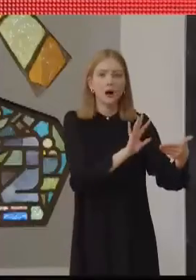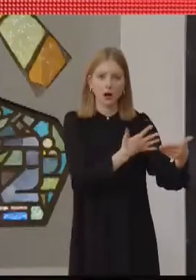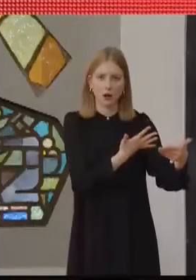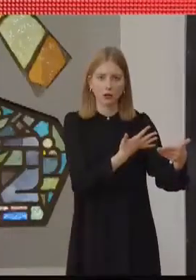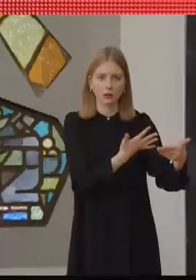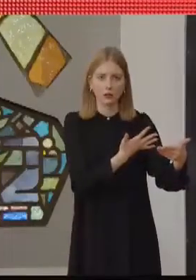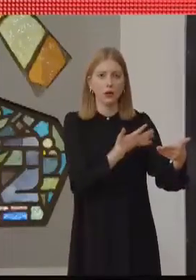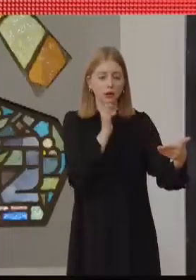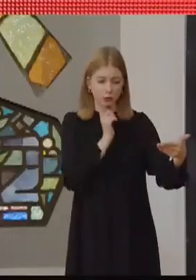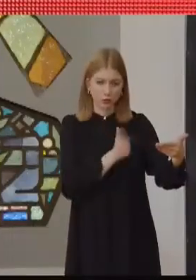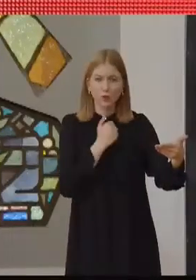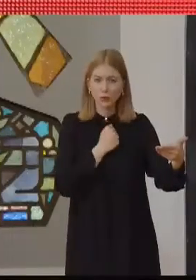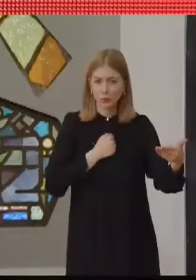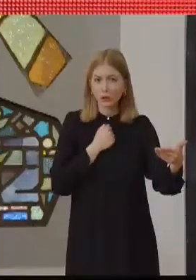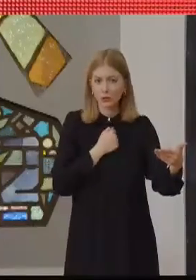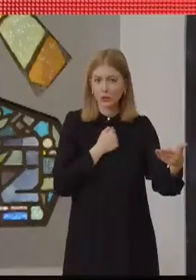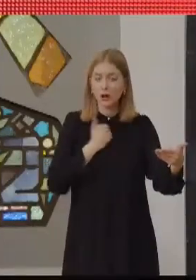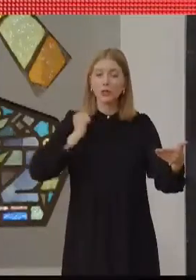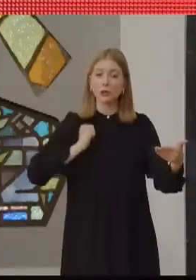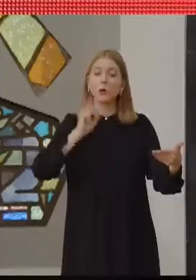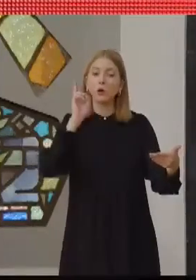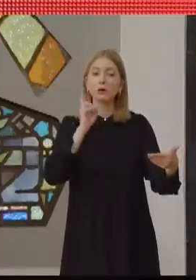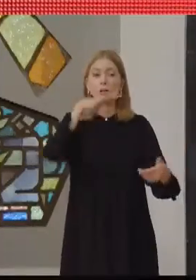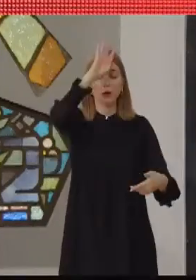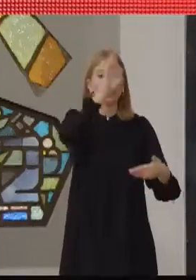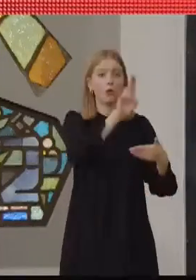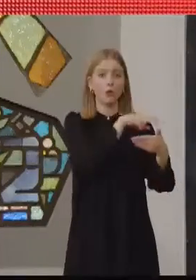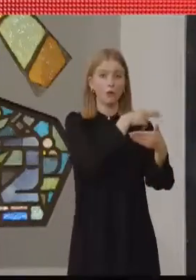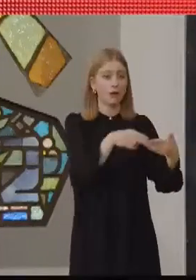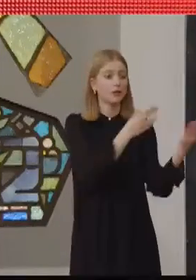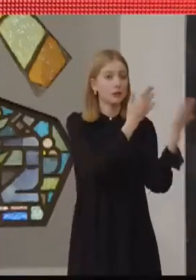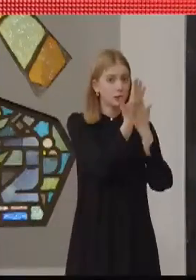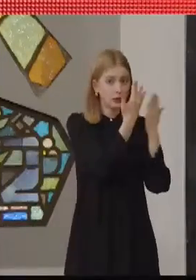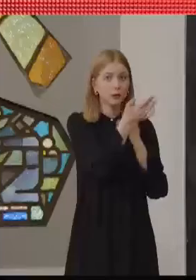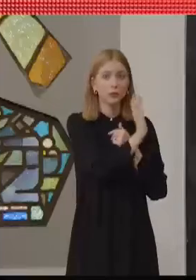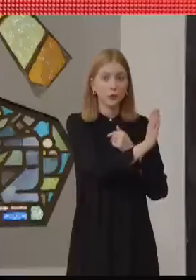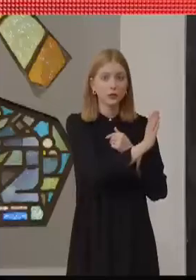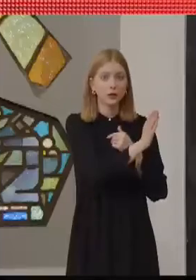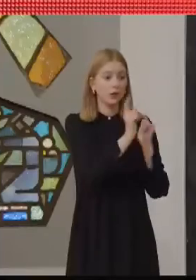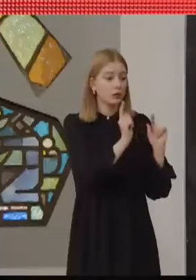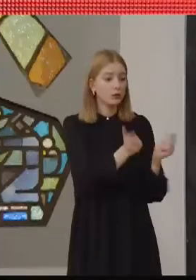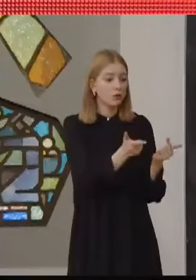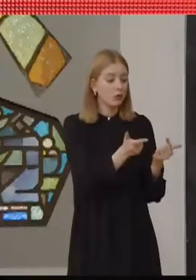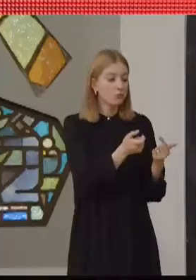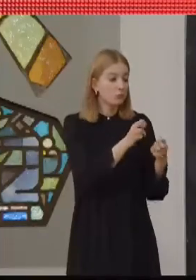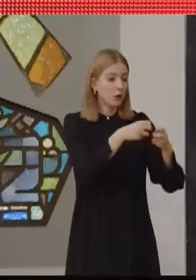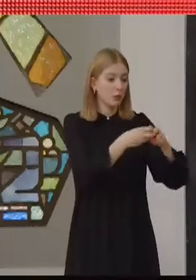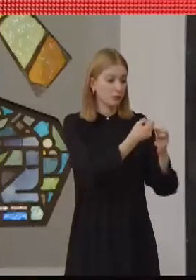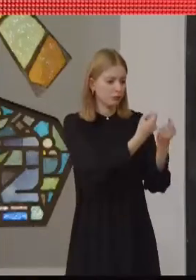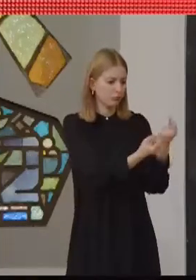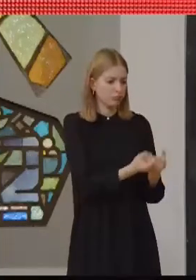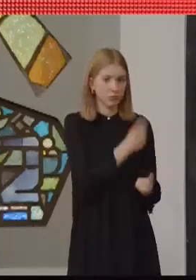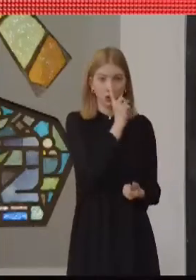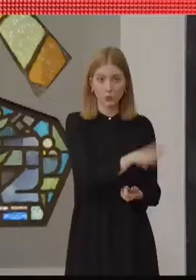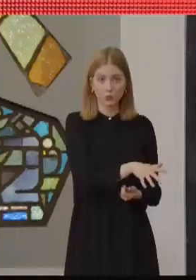Does it include any fears? So those people who read the convention and want to read will not find any fears